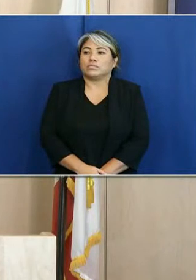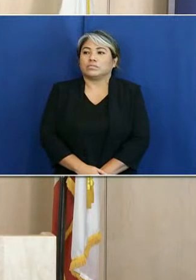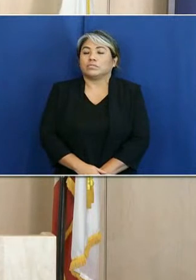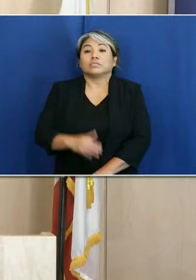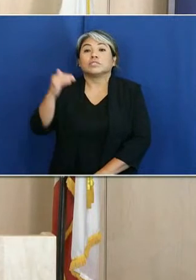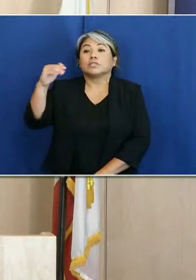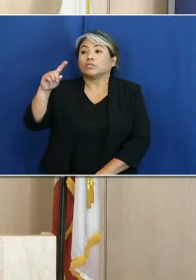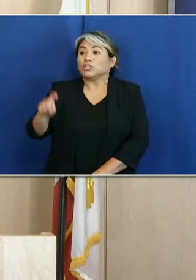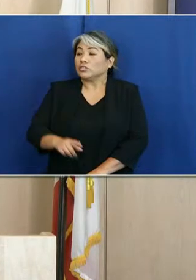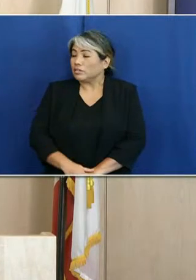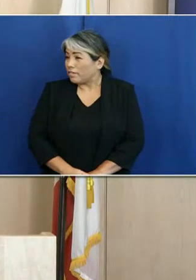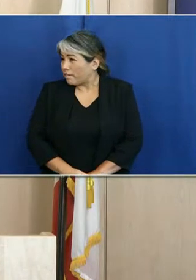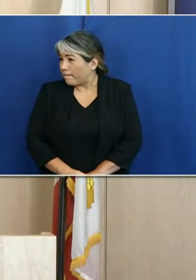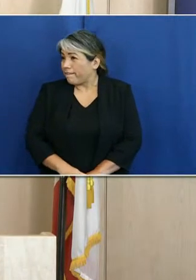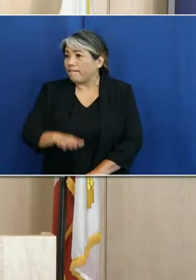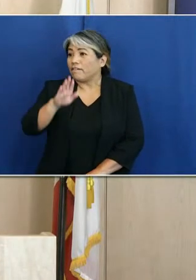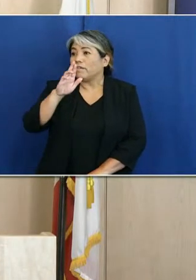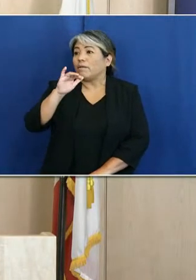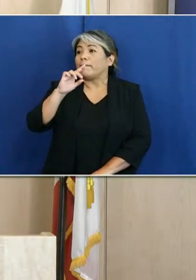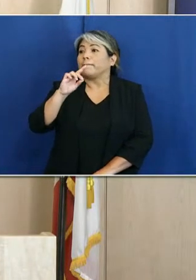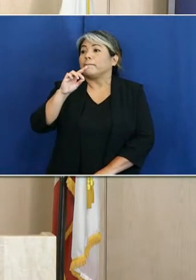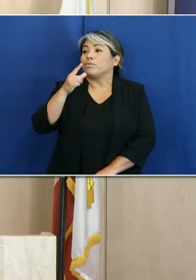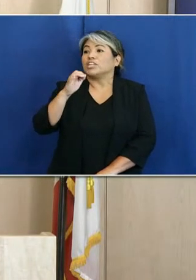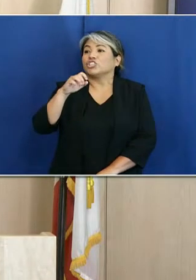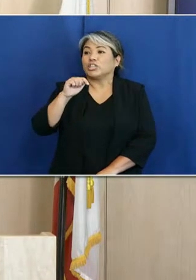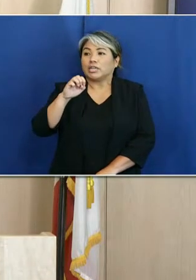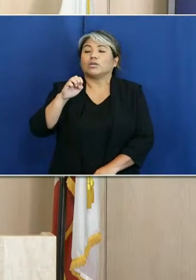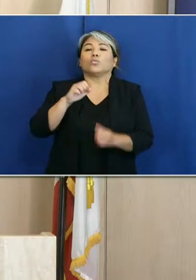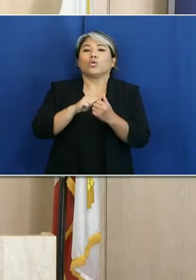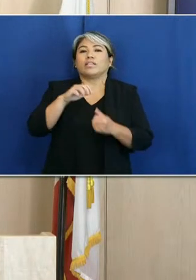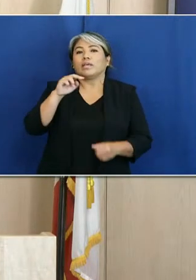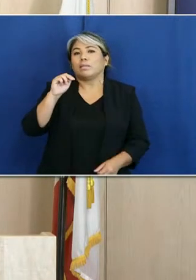Okay, next question. Next is Bridget Nisa with NBC7.